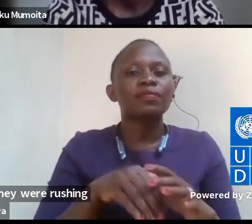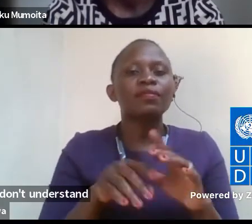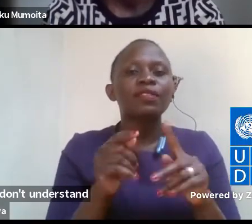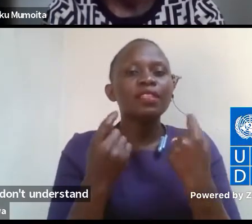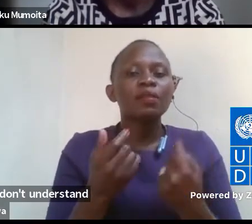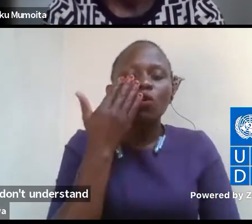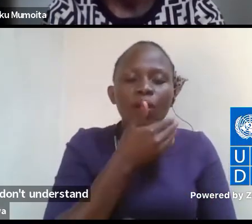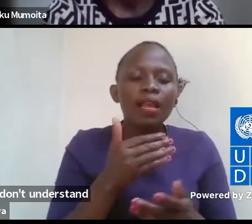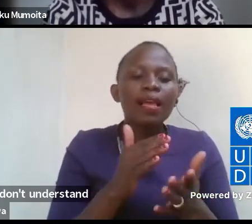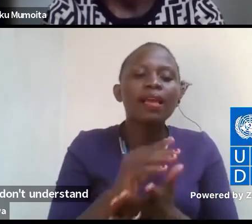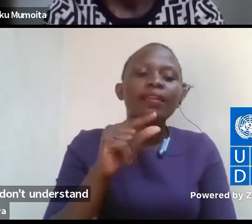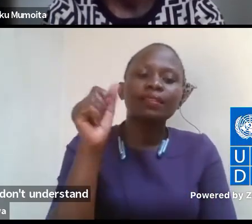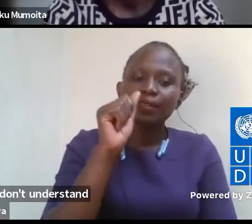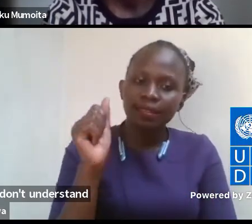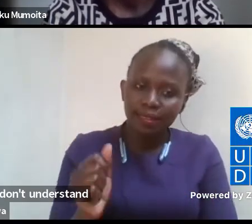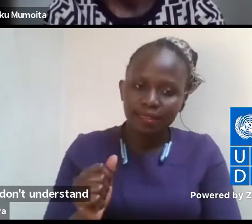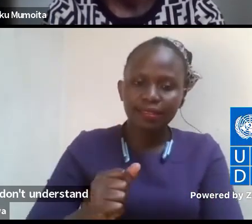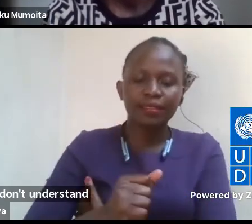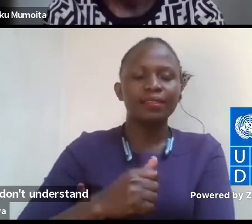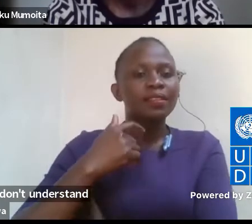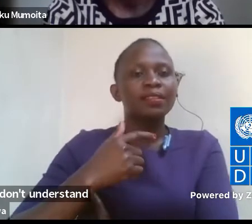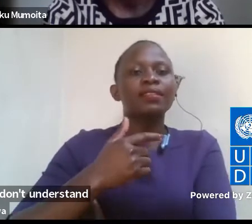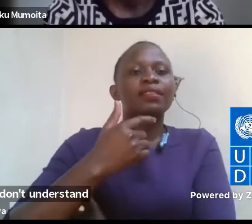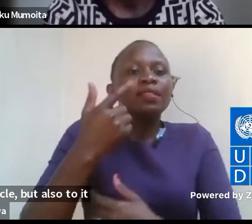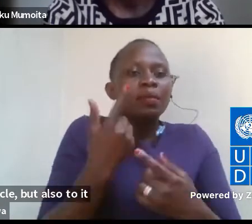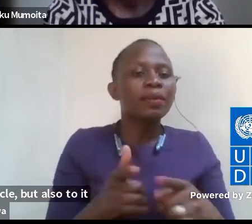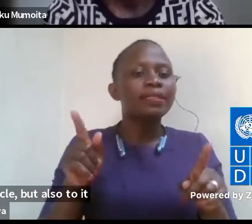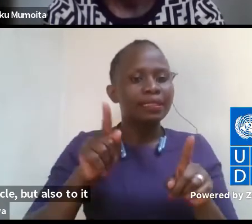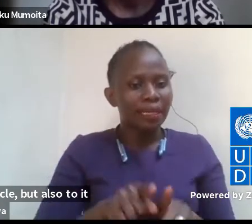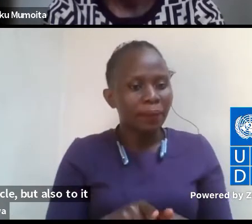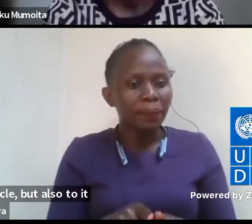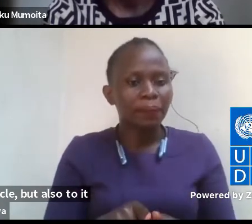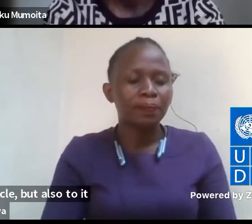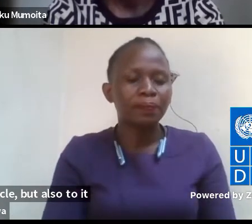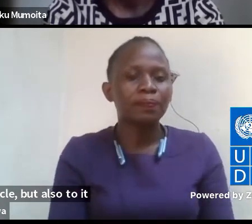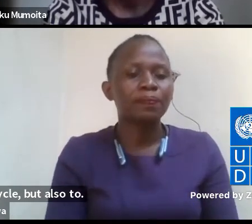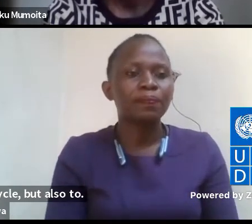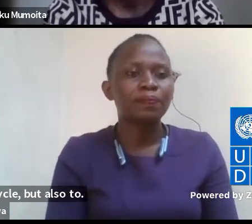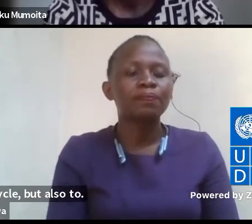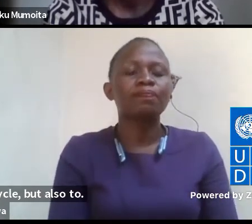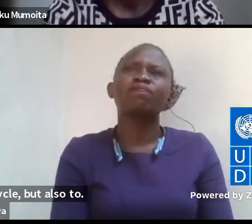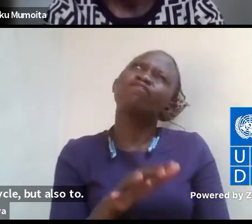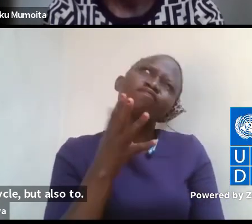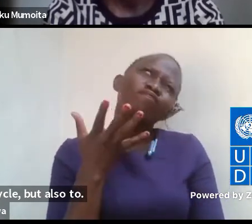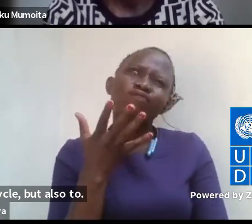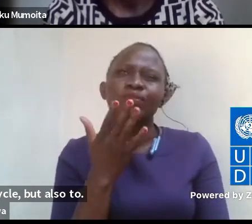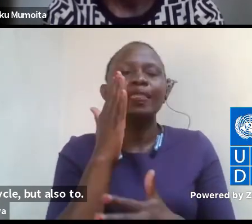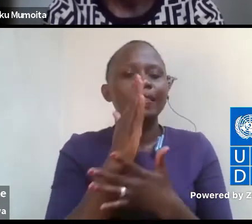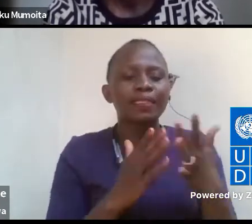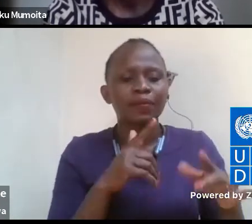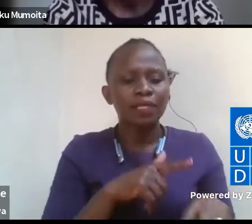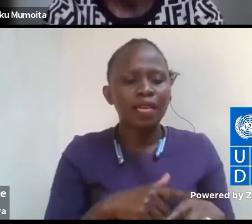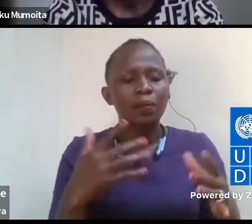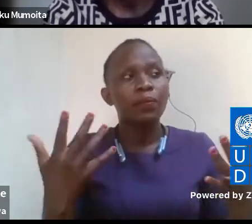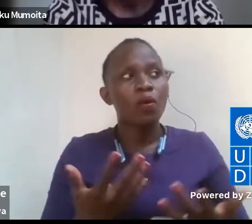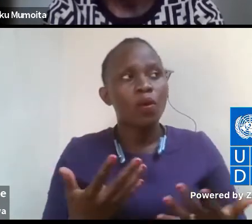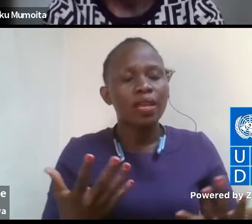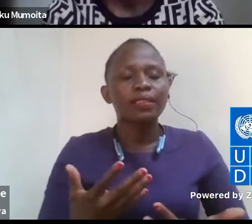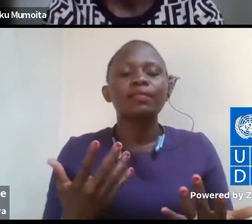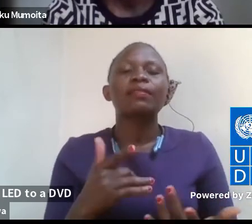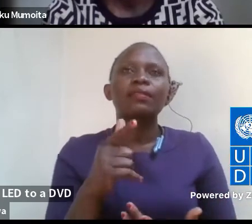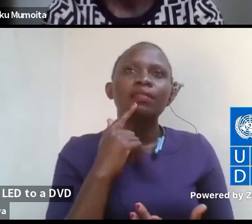gas cycle, but also two, it was a certain time that, of course, led to a